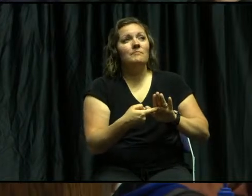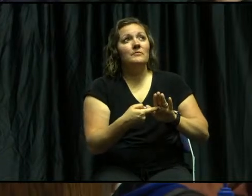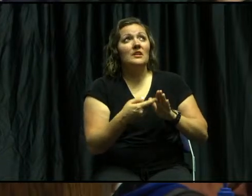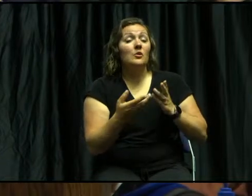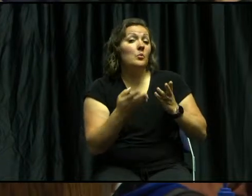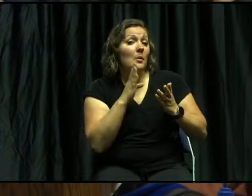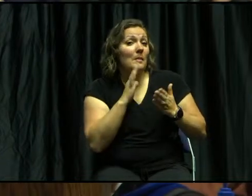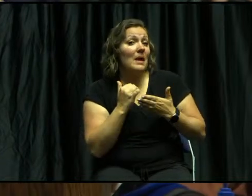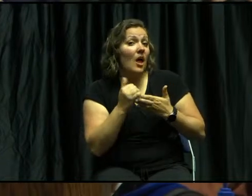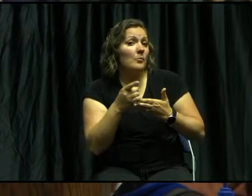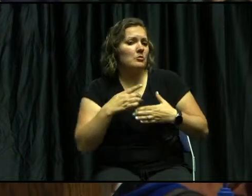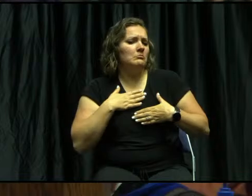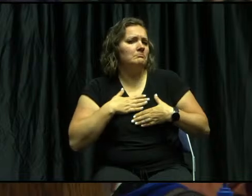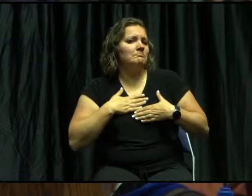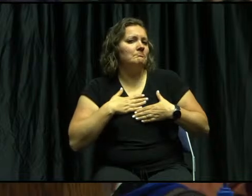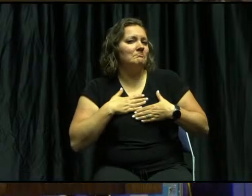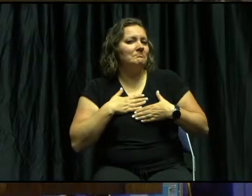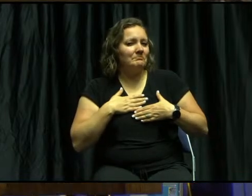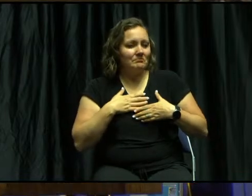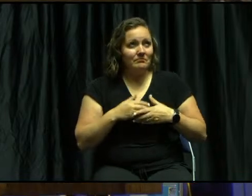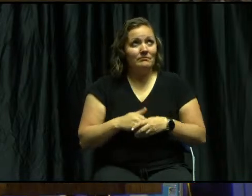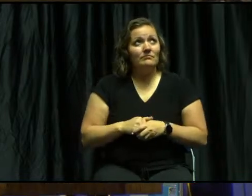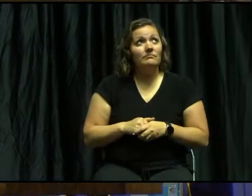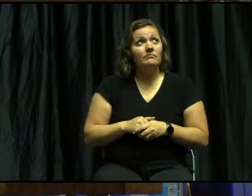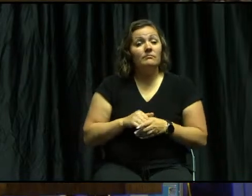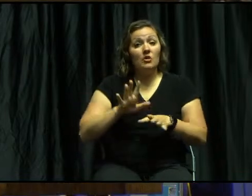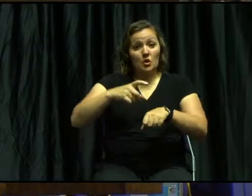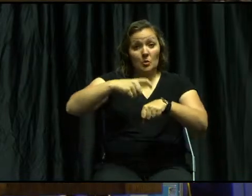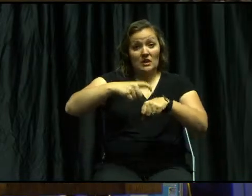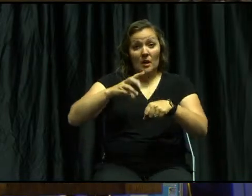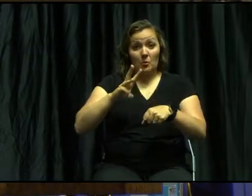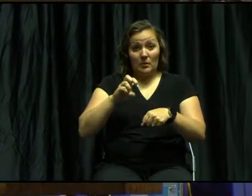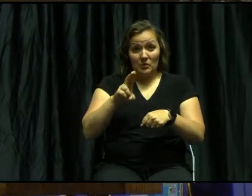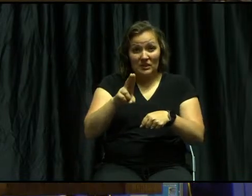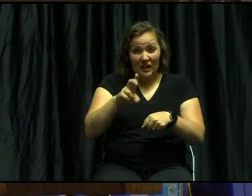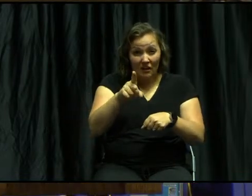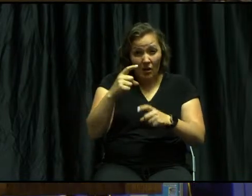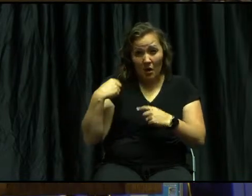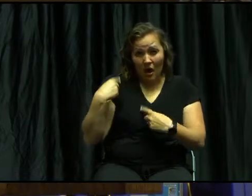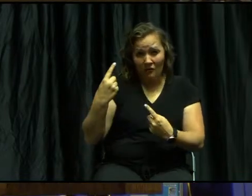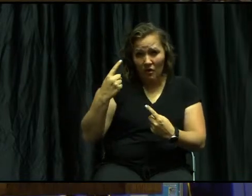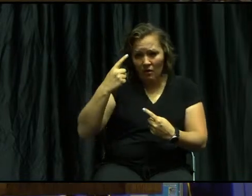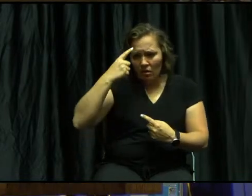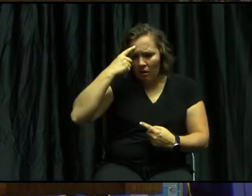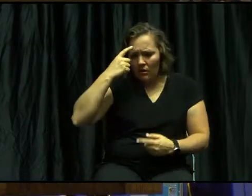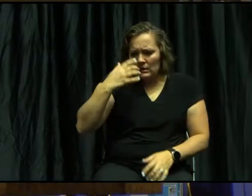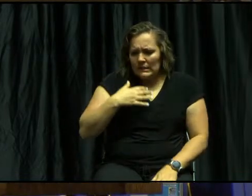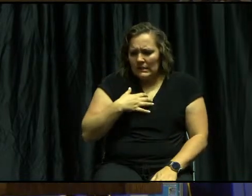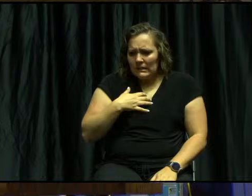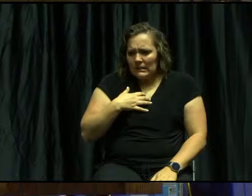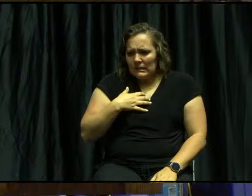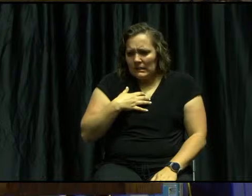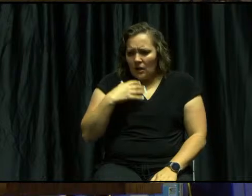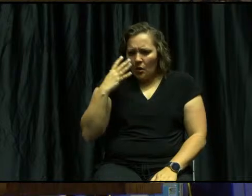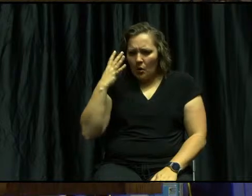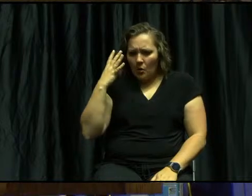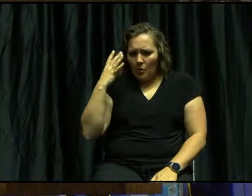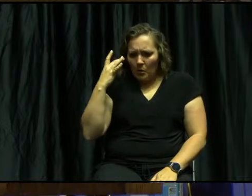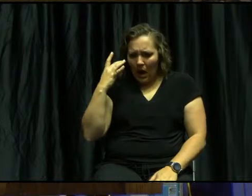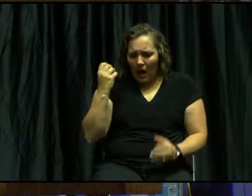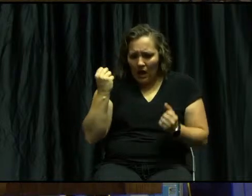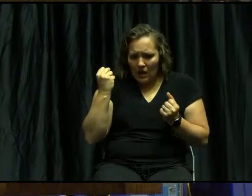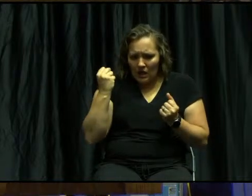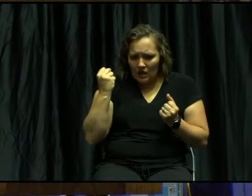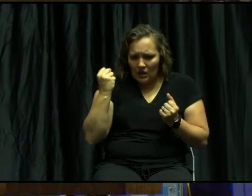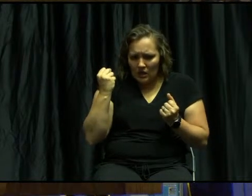perhaps help you appreciate that. In your time at Weber State, have you ever wondered why so many